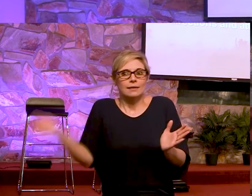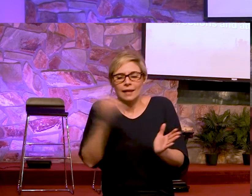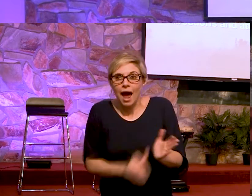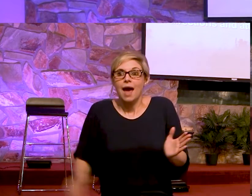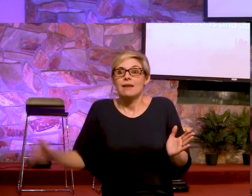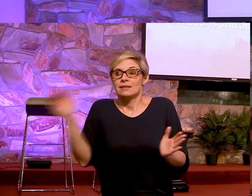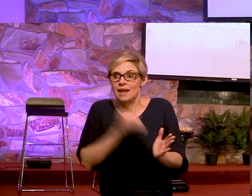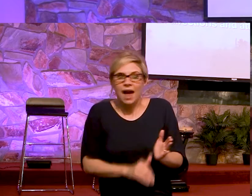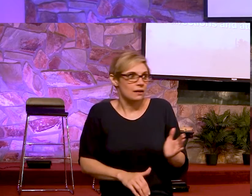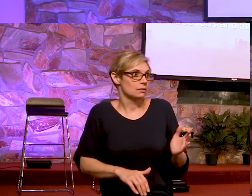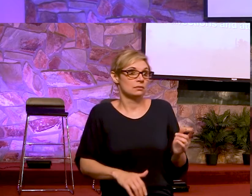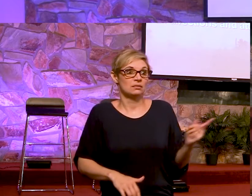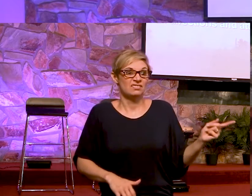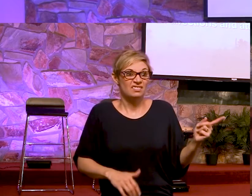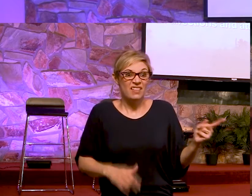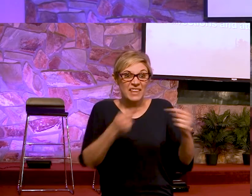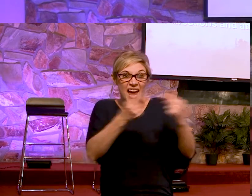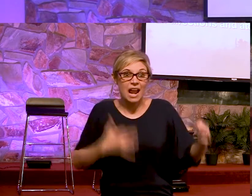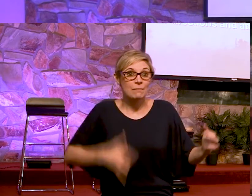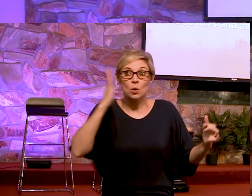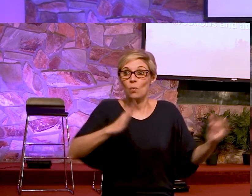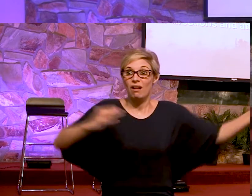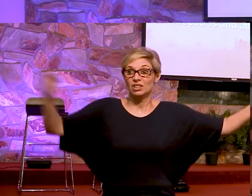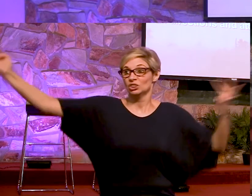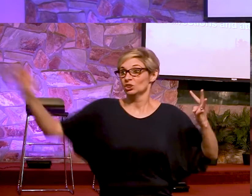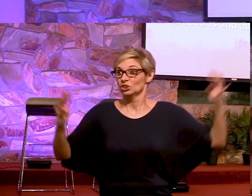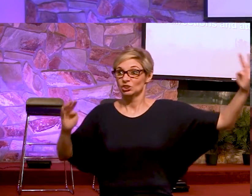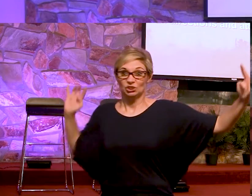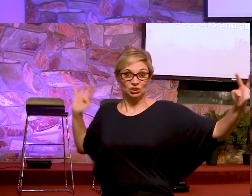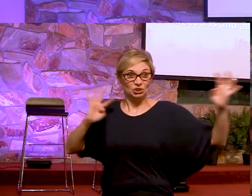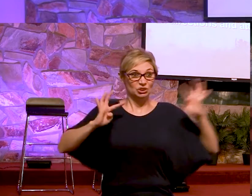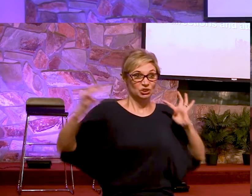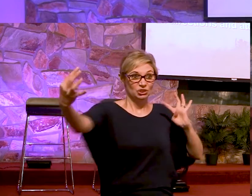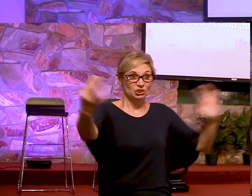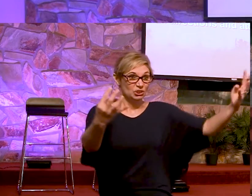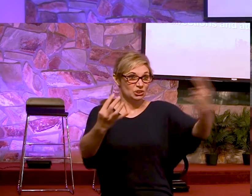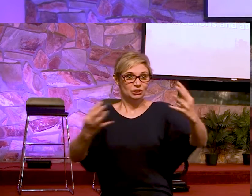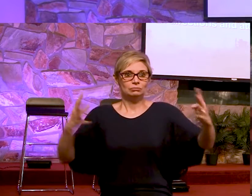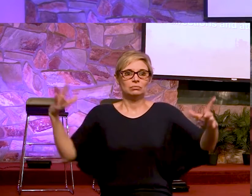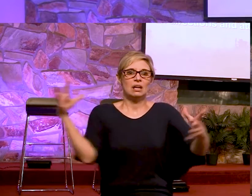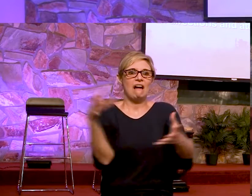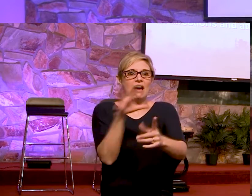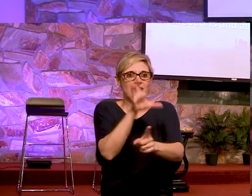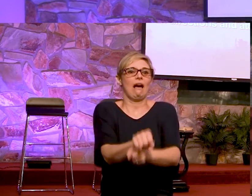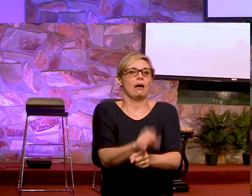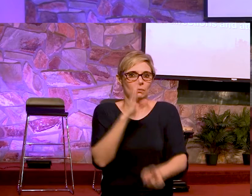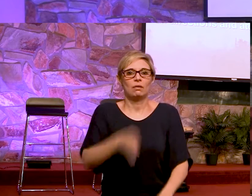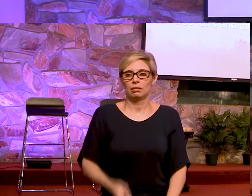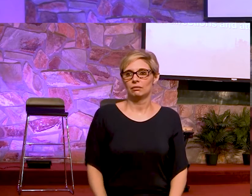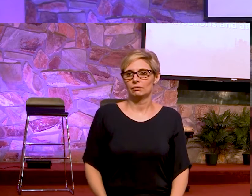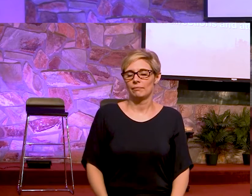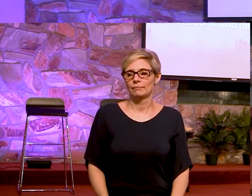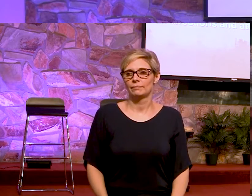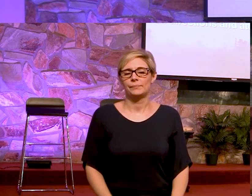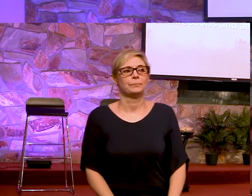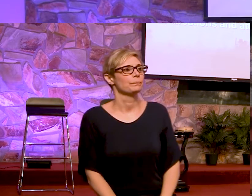will come from all directions and attack us. Do you